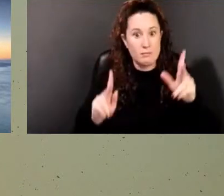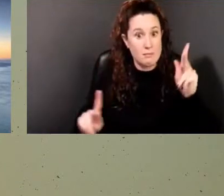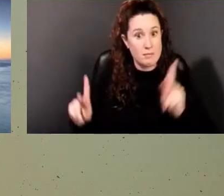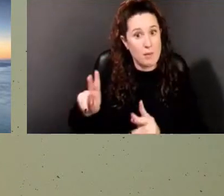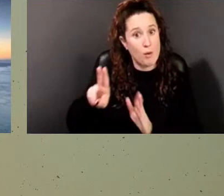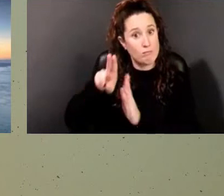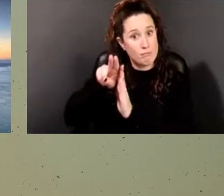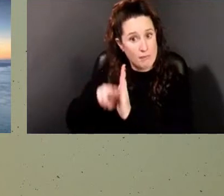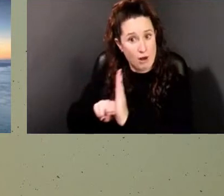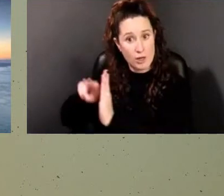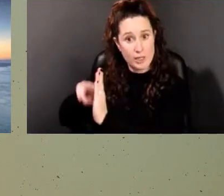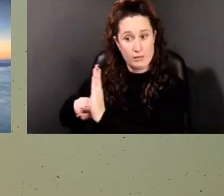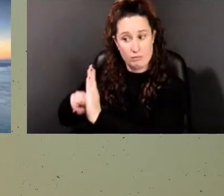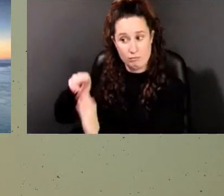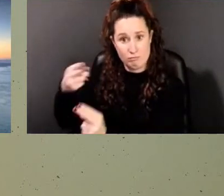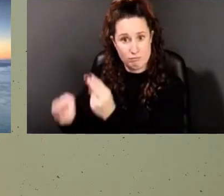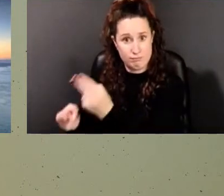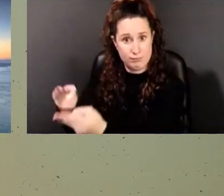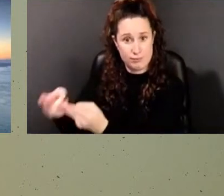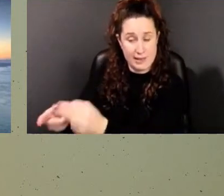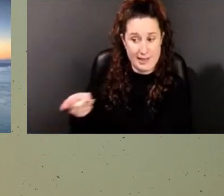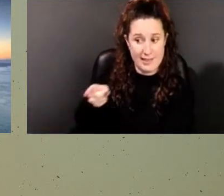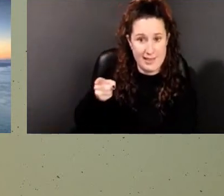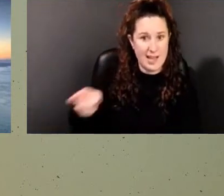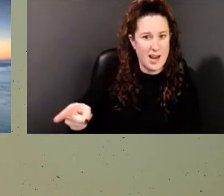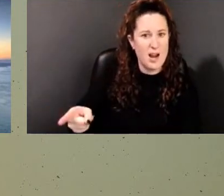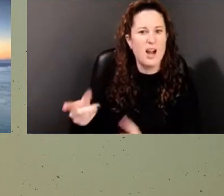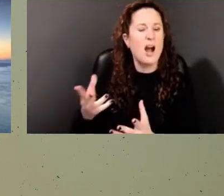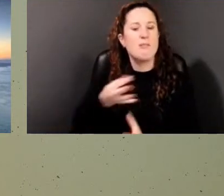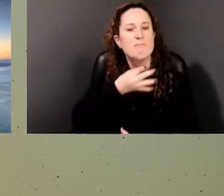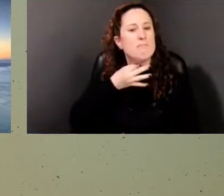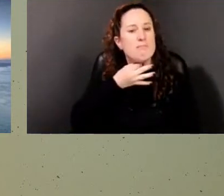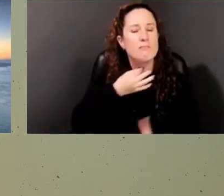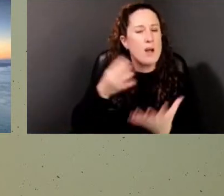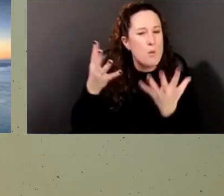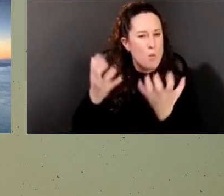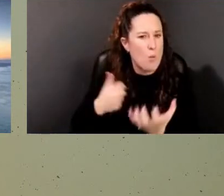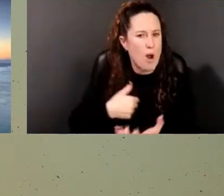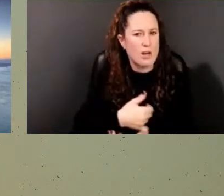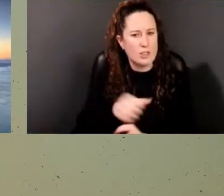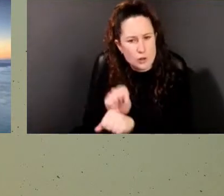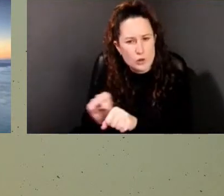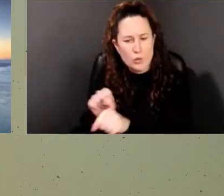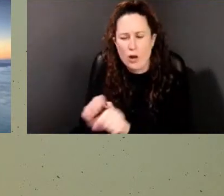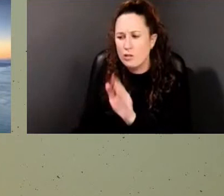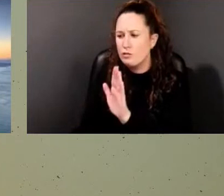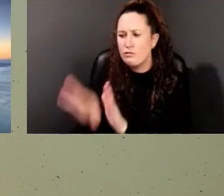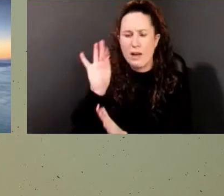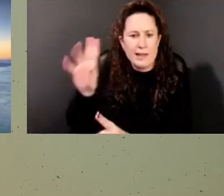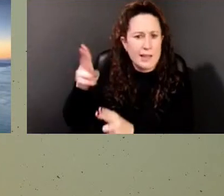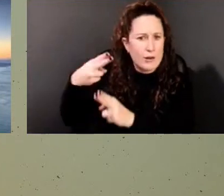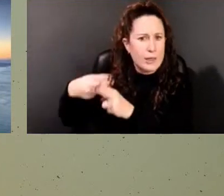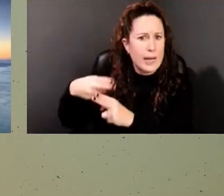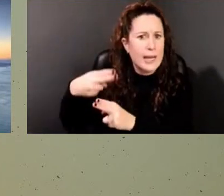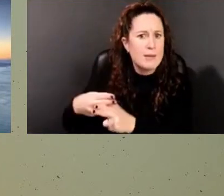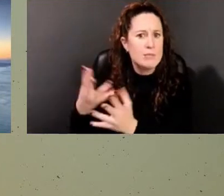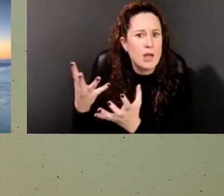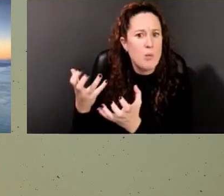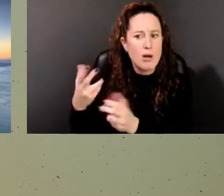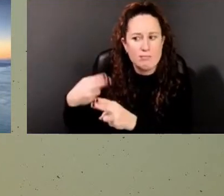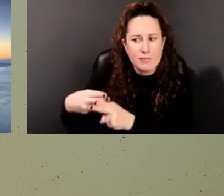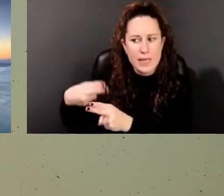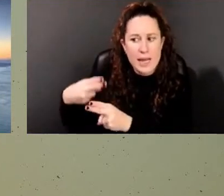buried and maybe publicize it and see if descendants will come